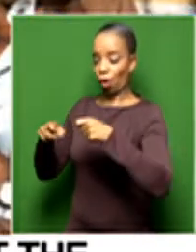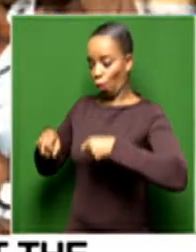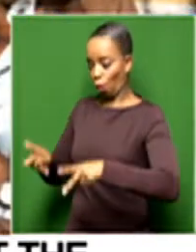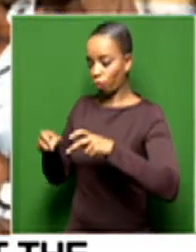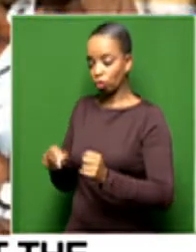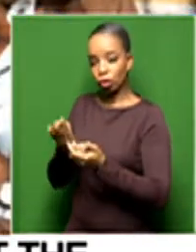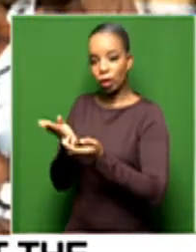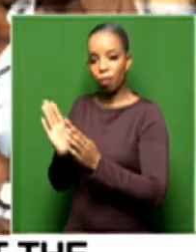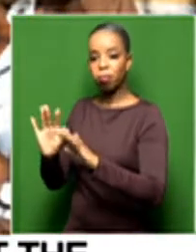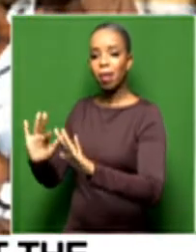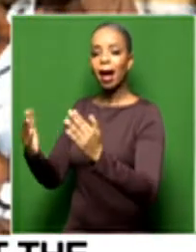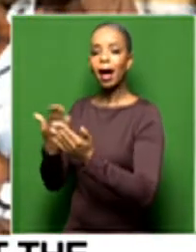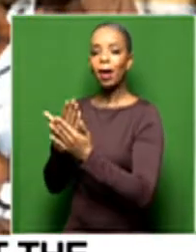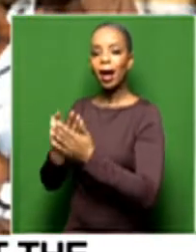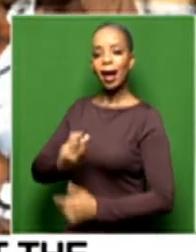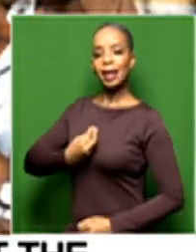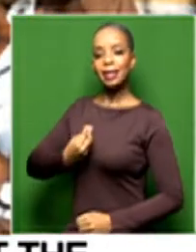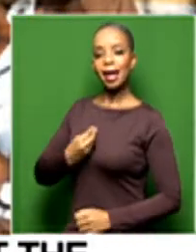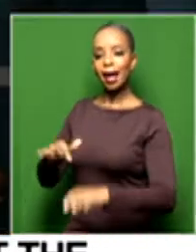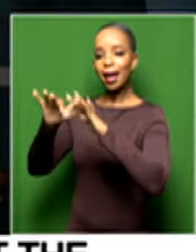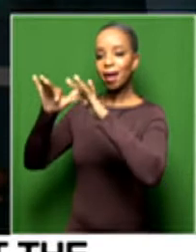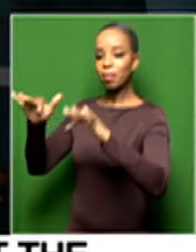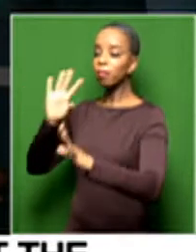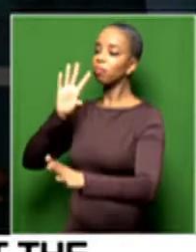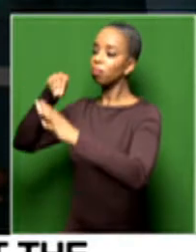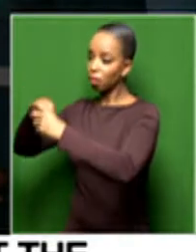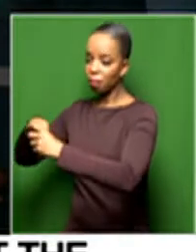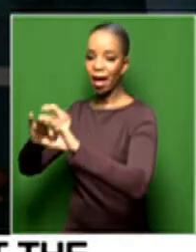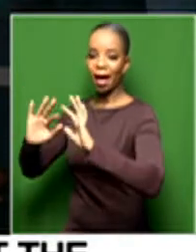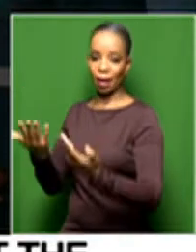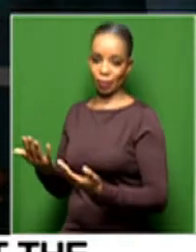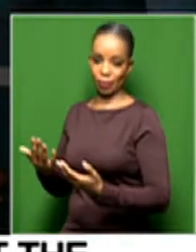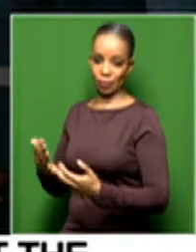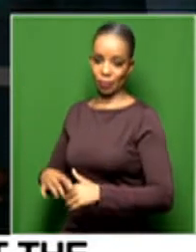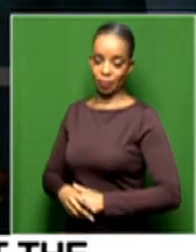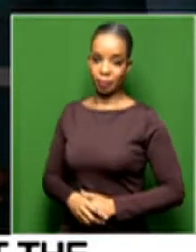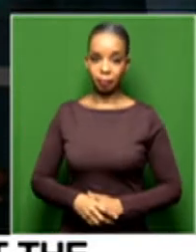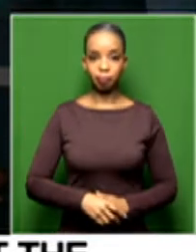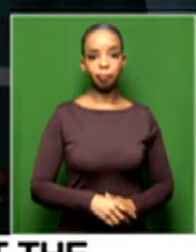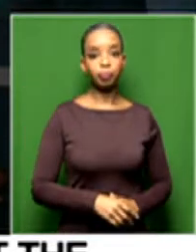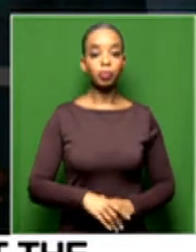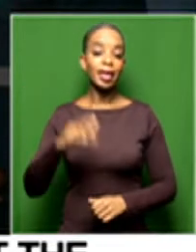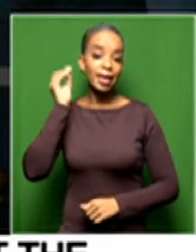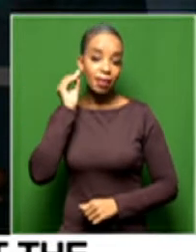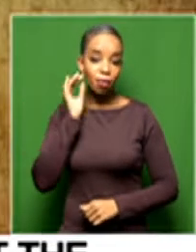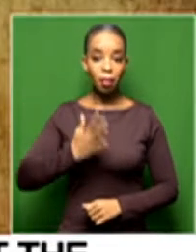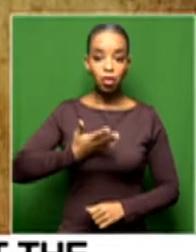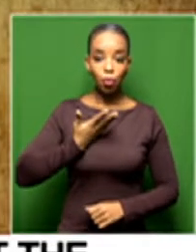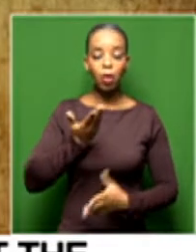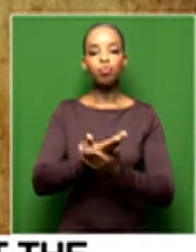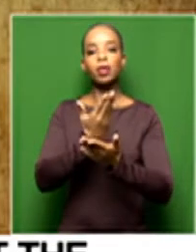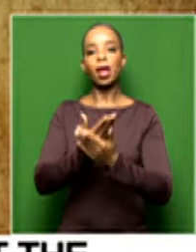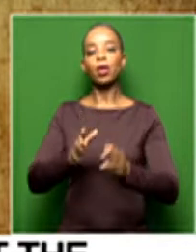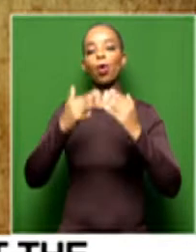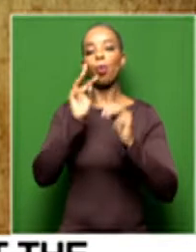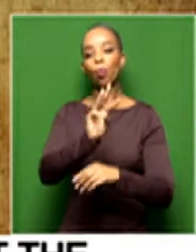people then find out more information and be a part of these? More information is available now on our